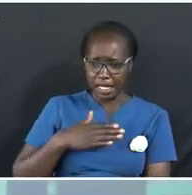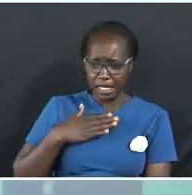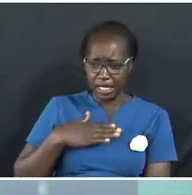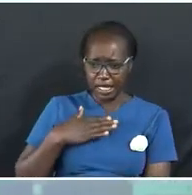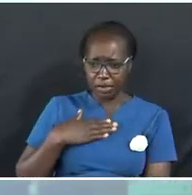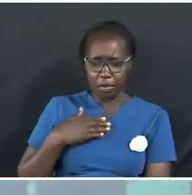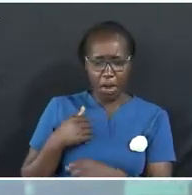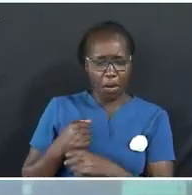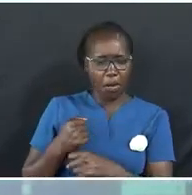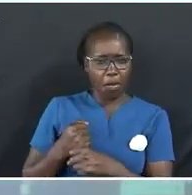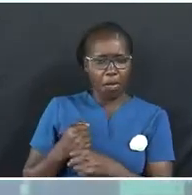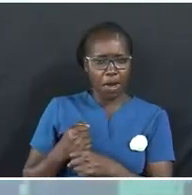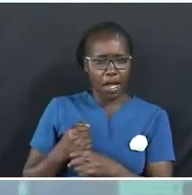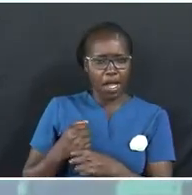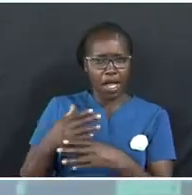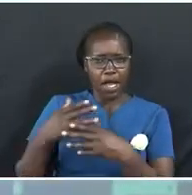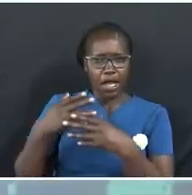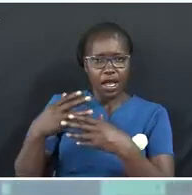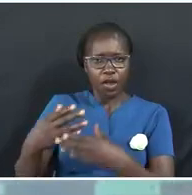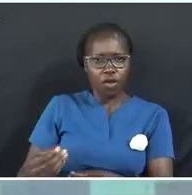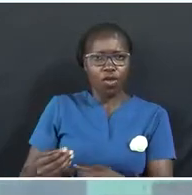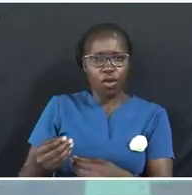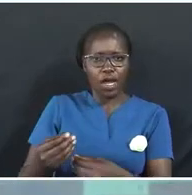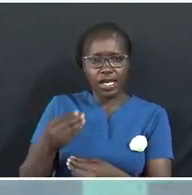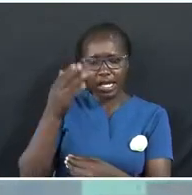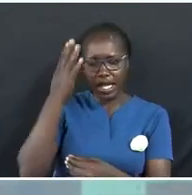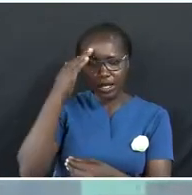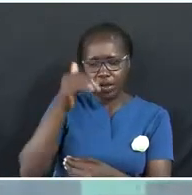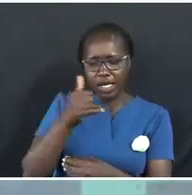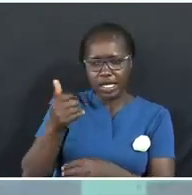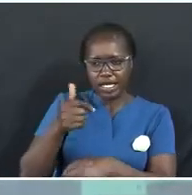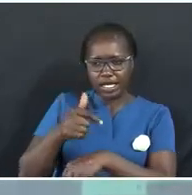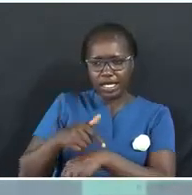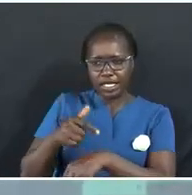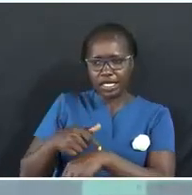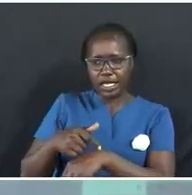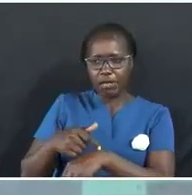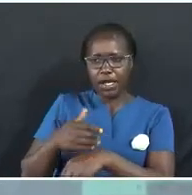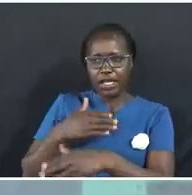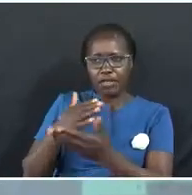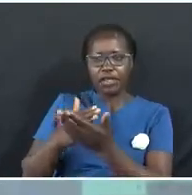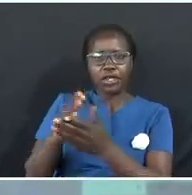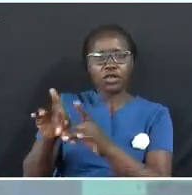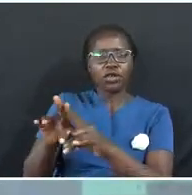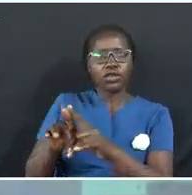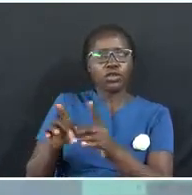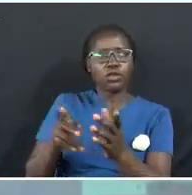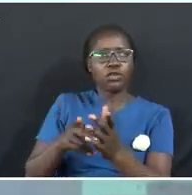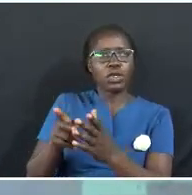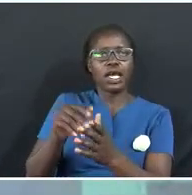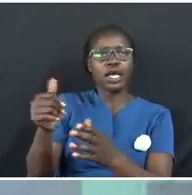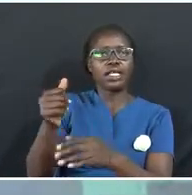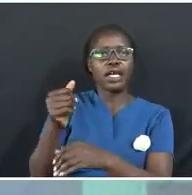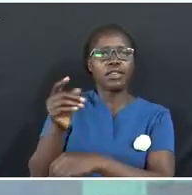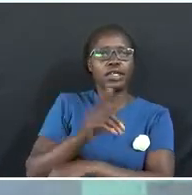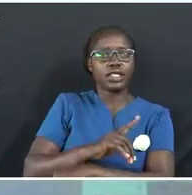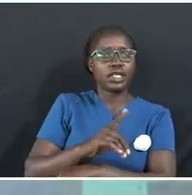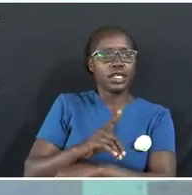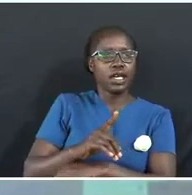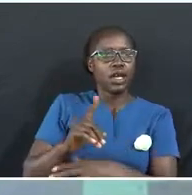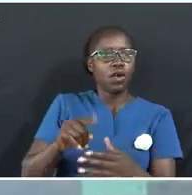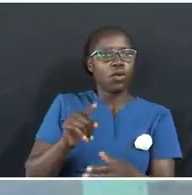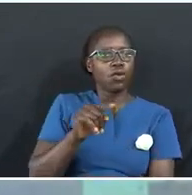property. I call whomever I want at whatever time. And I have the right also to pay whatever I pay. What is wrong? Didn't